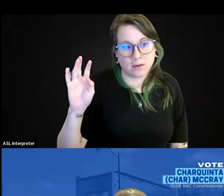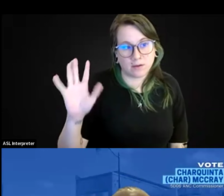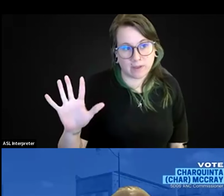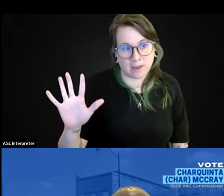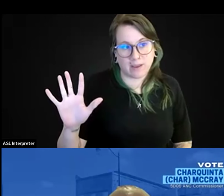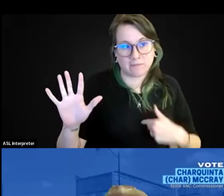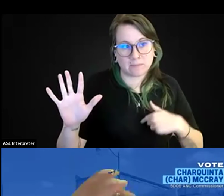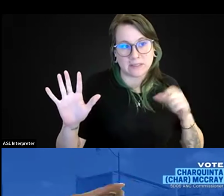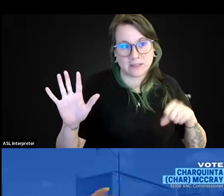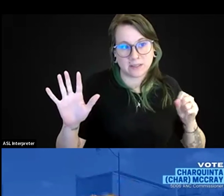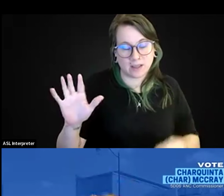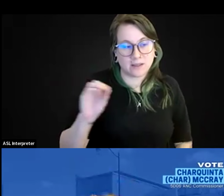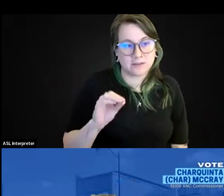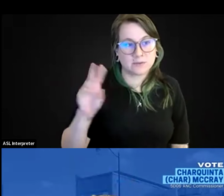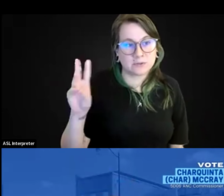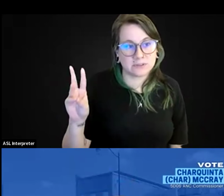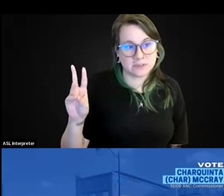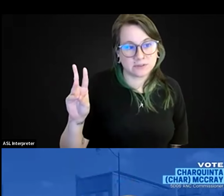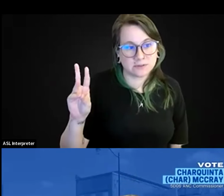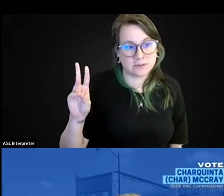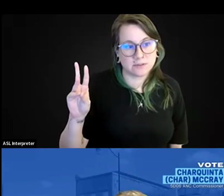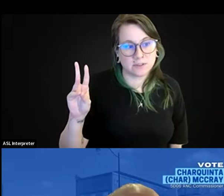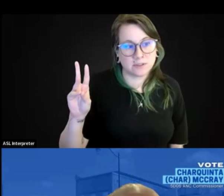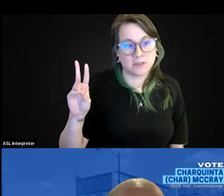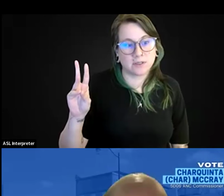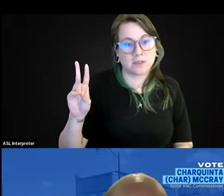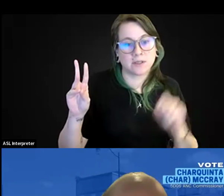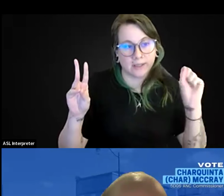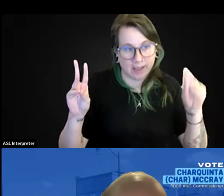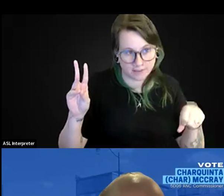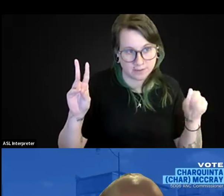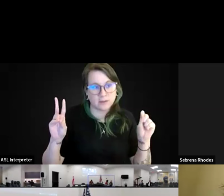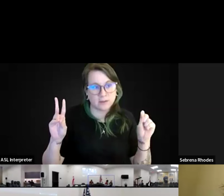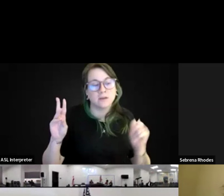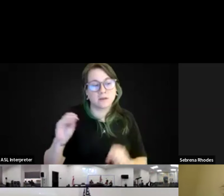5D05, yes. 5D06, Yes.